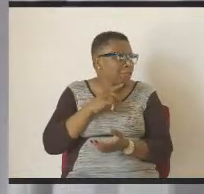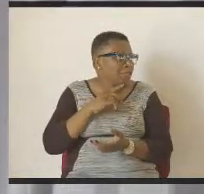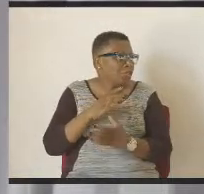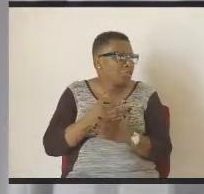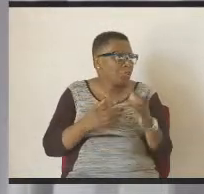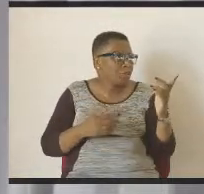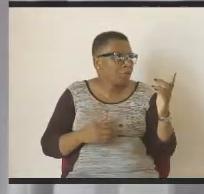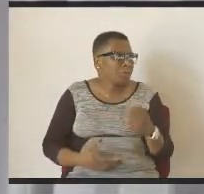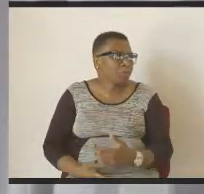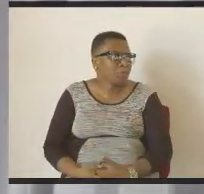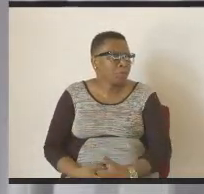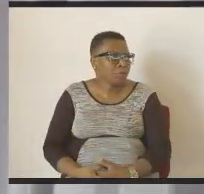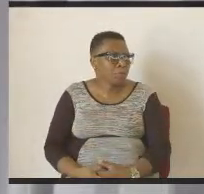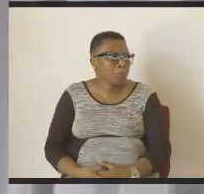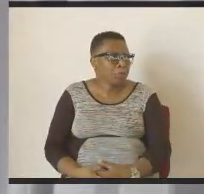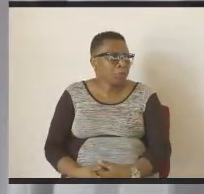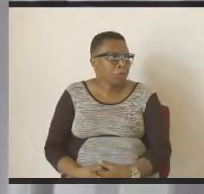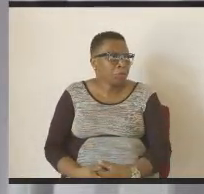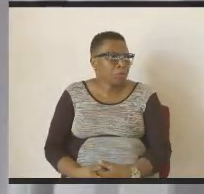My sister.